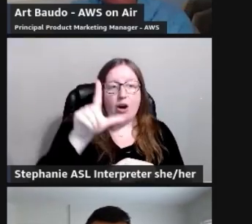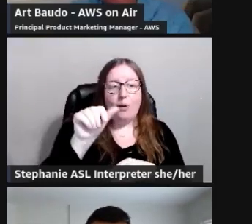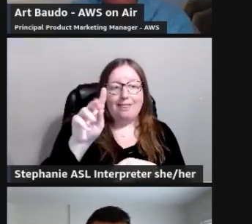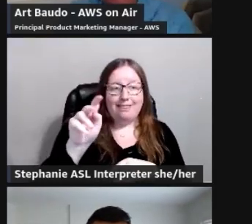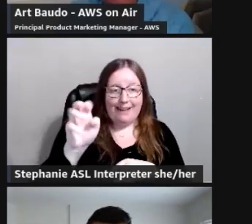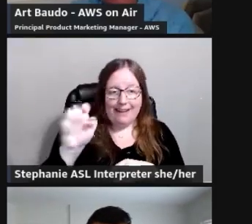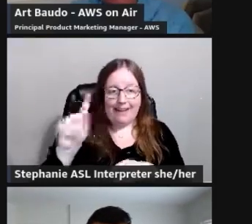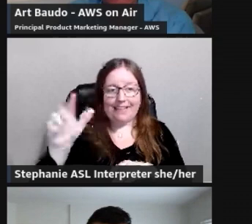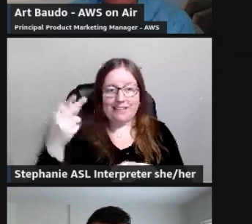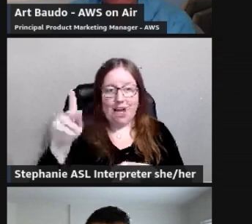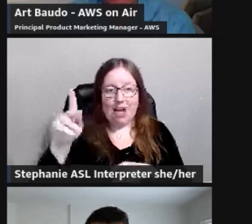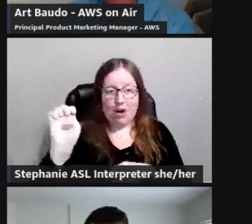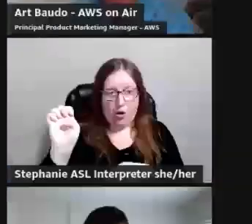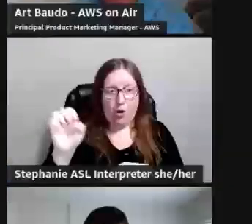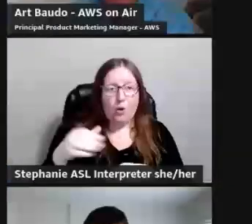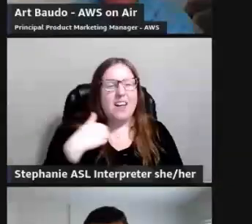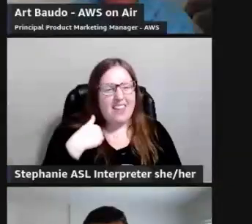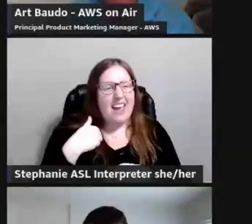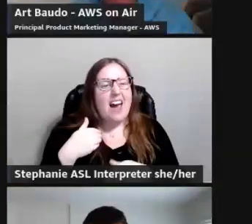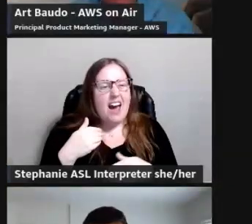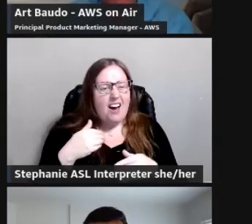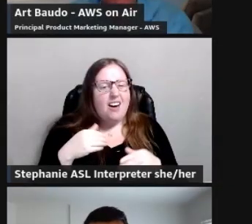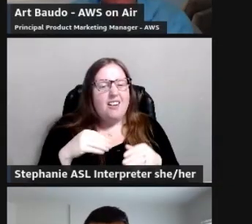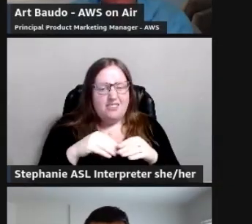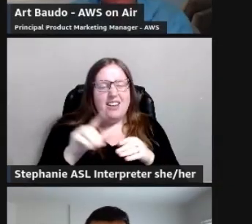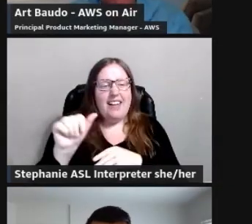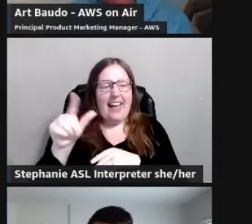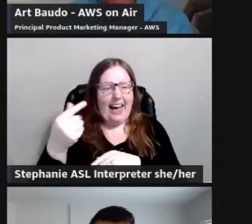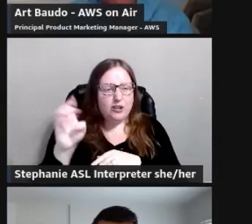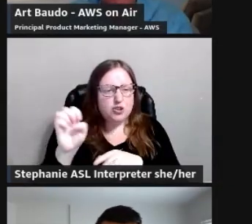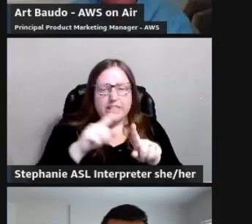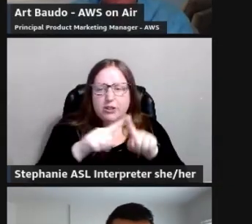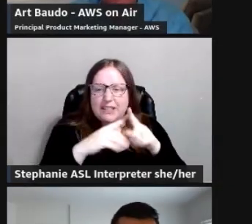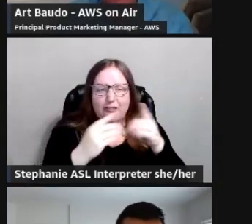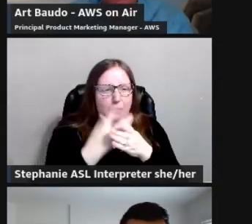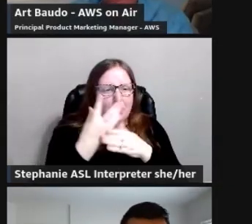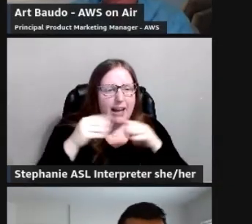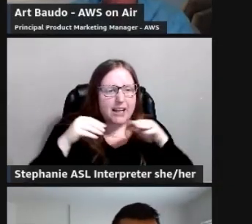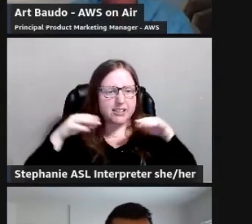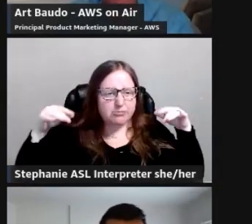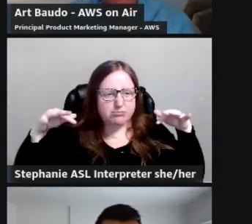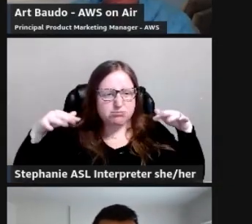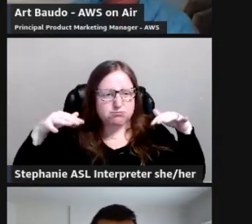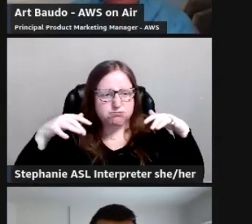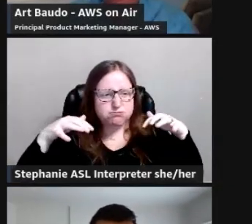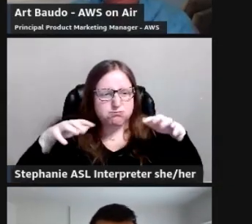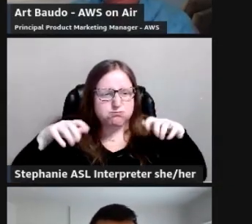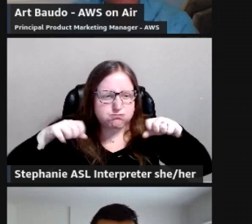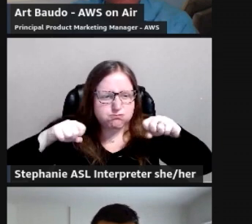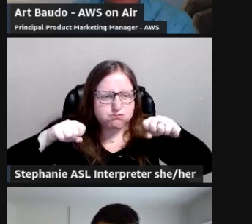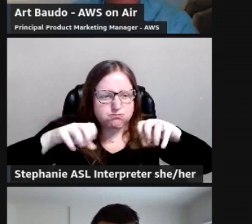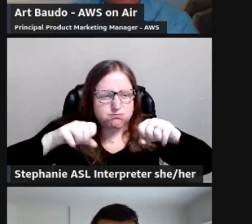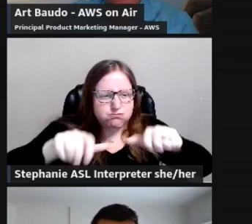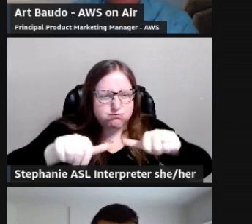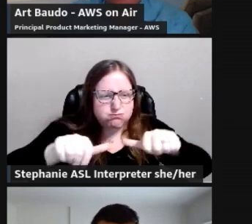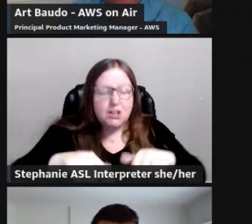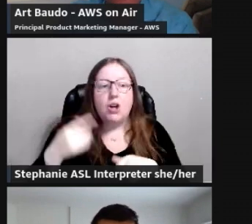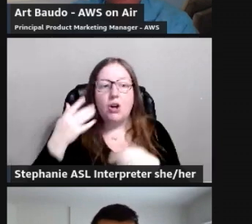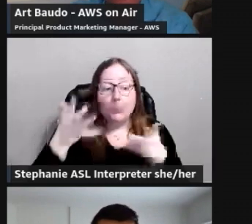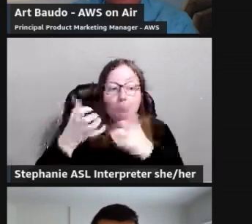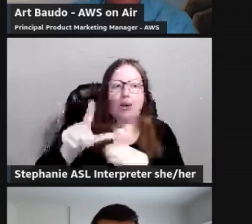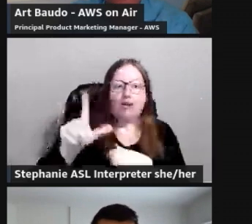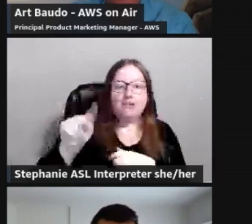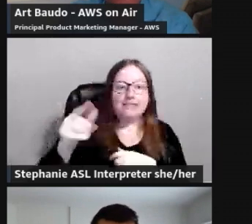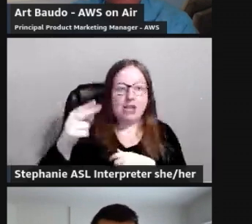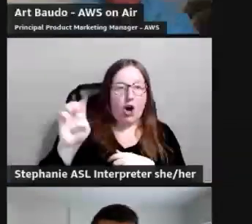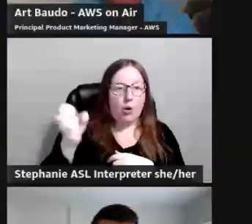huge thing about invasive species of algae or any sorts. It's the Keep Tahoe Blue, and there's a